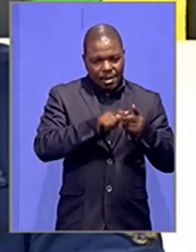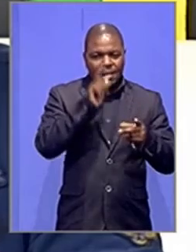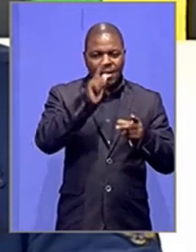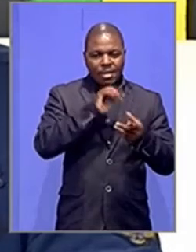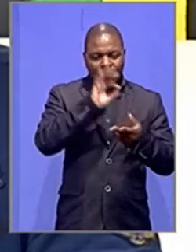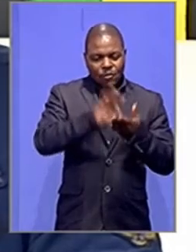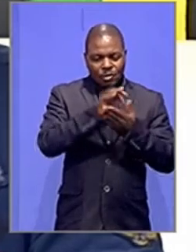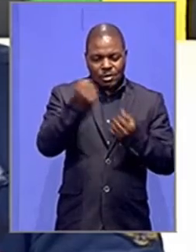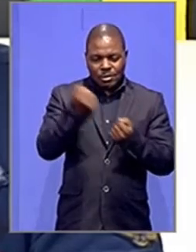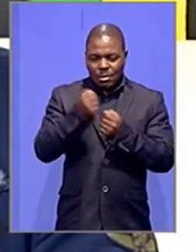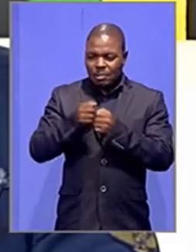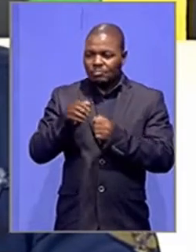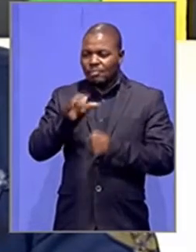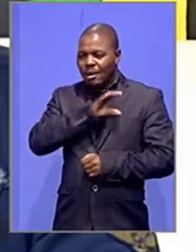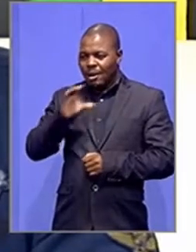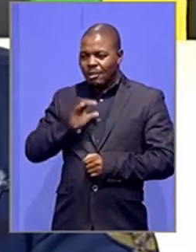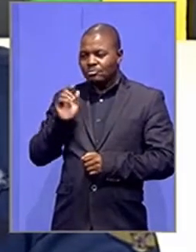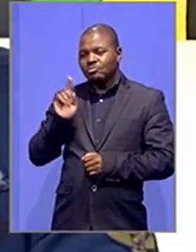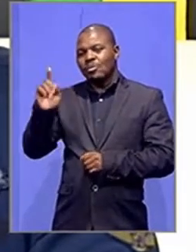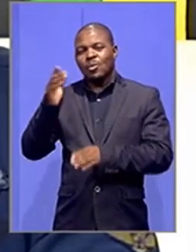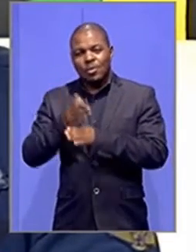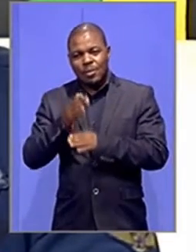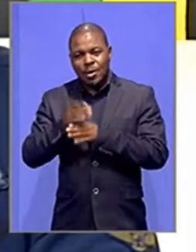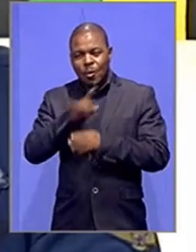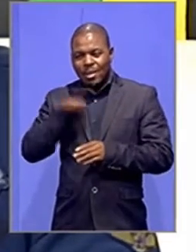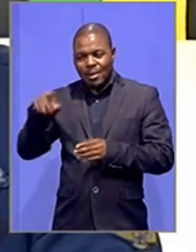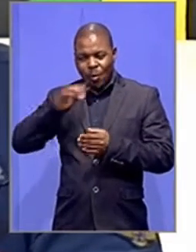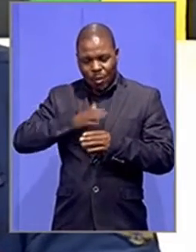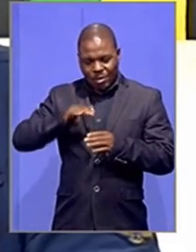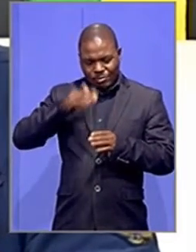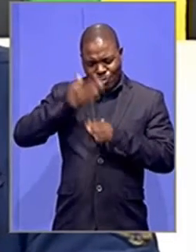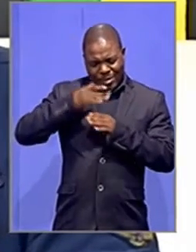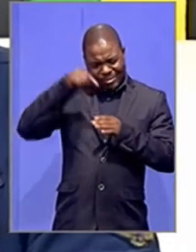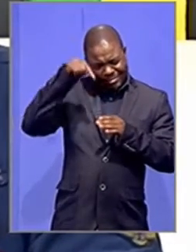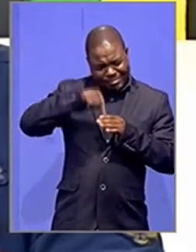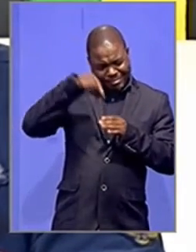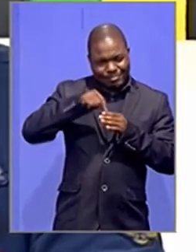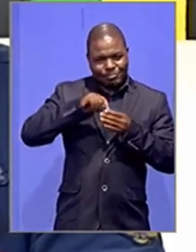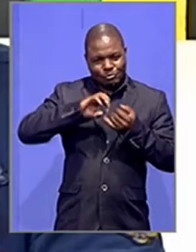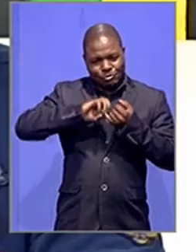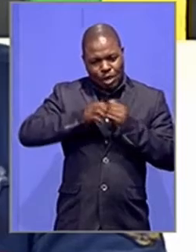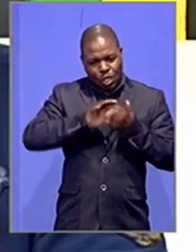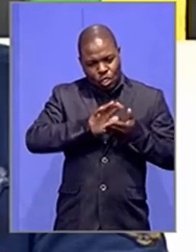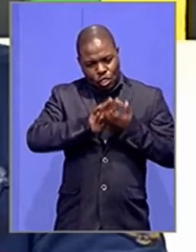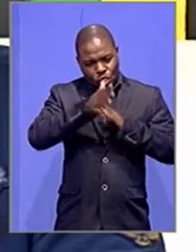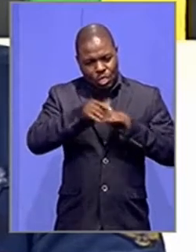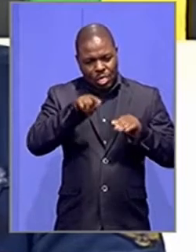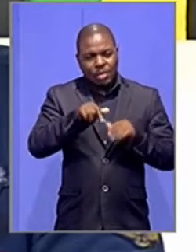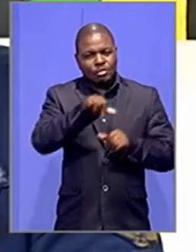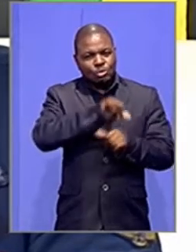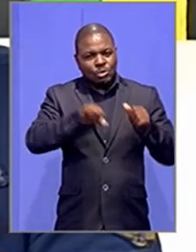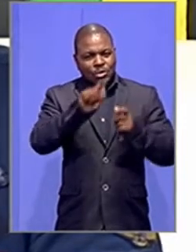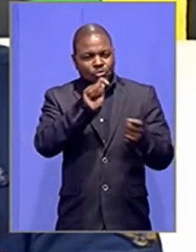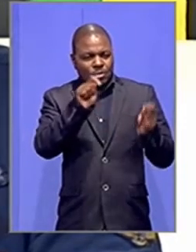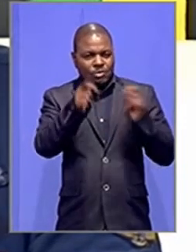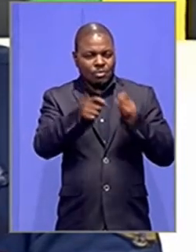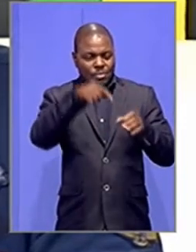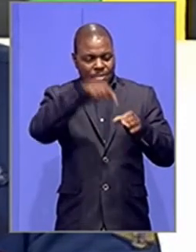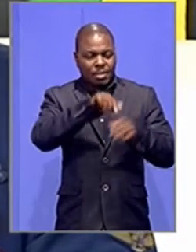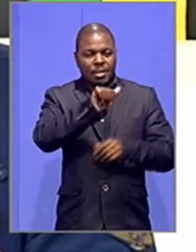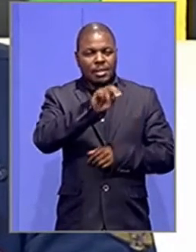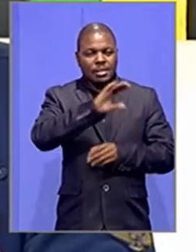positions of leadership in order to work internally to undermine and subvert the project of social transformation which is led by the African